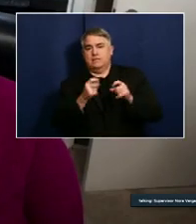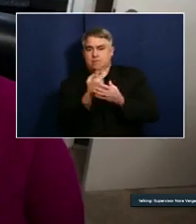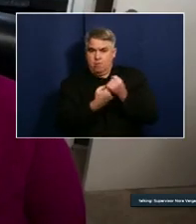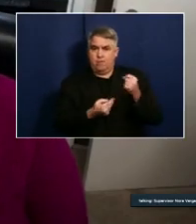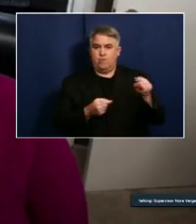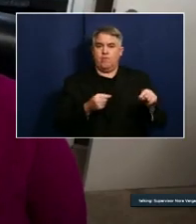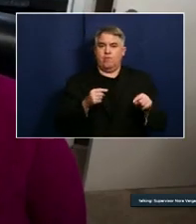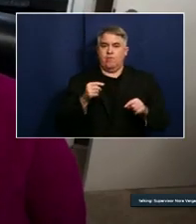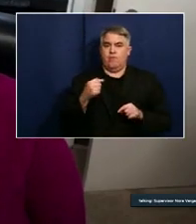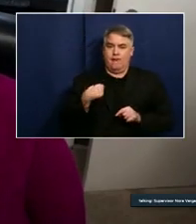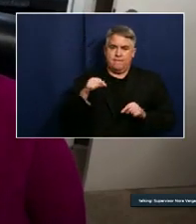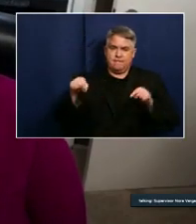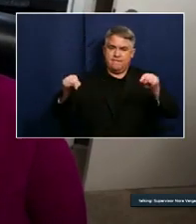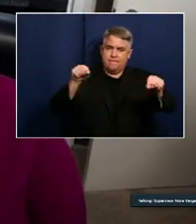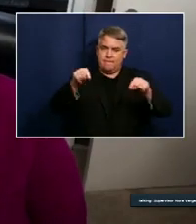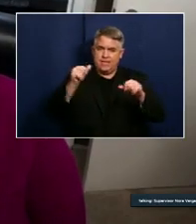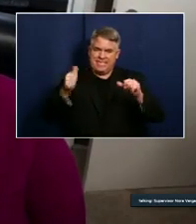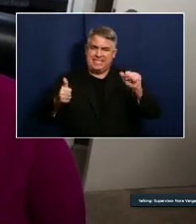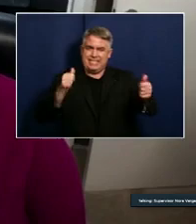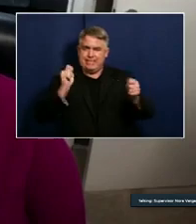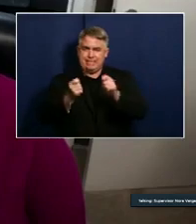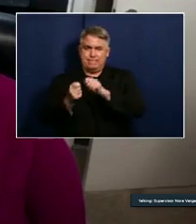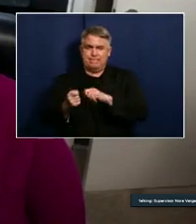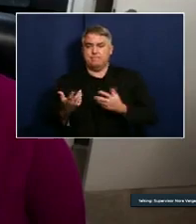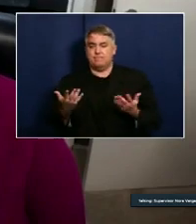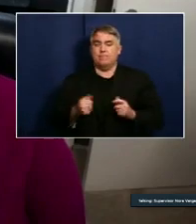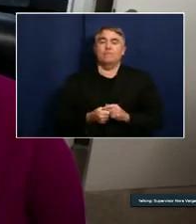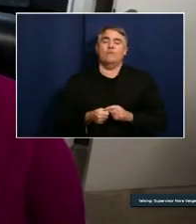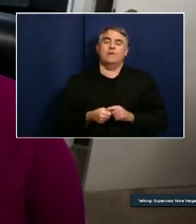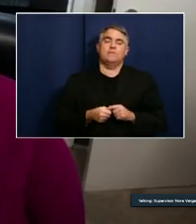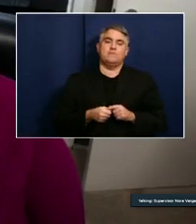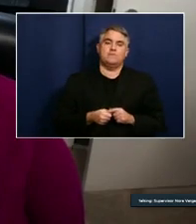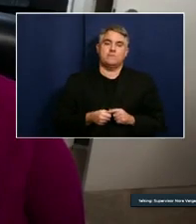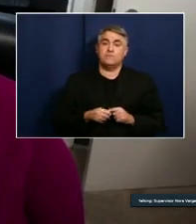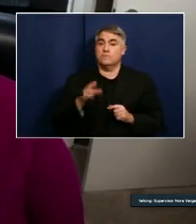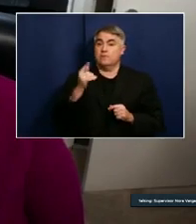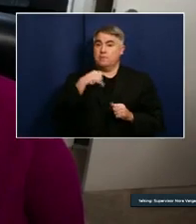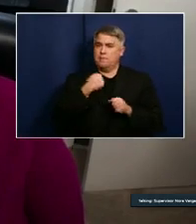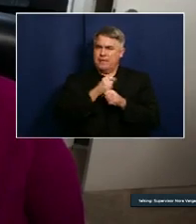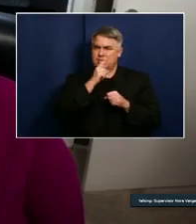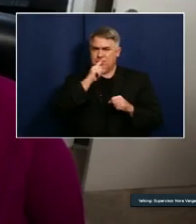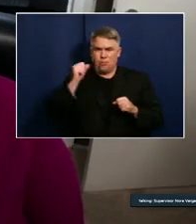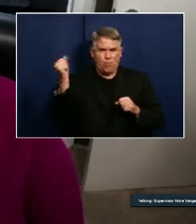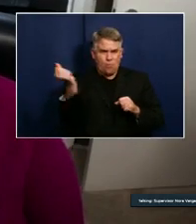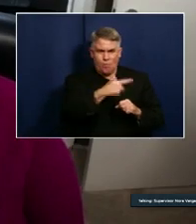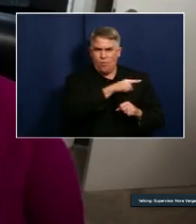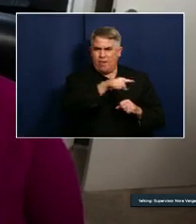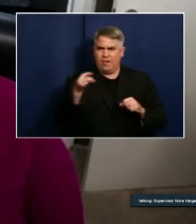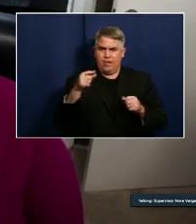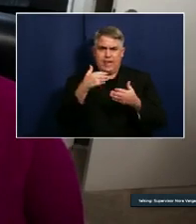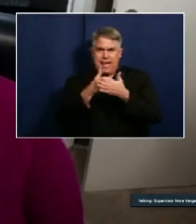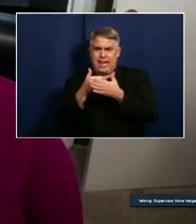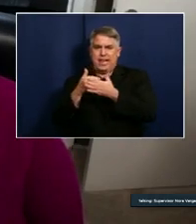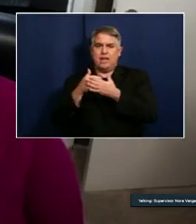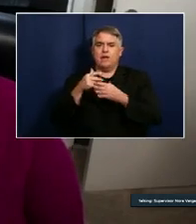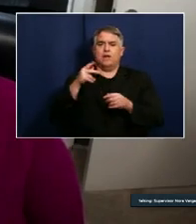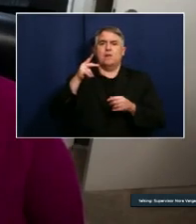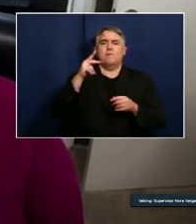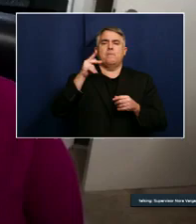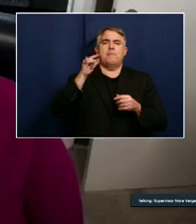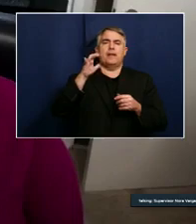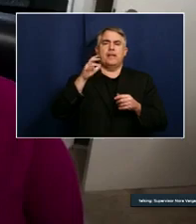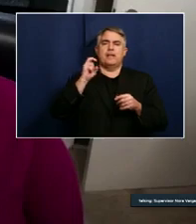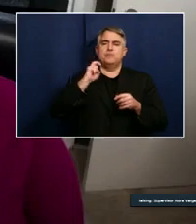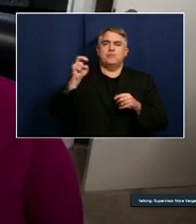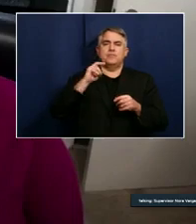well. So we've made sure that all of these locations are located close to public transit, because we know many people use their trolley or